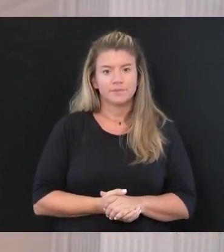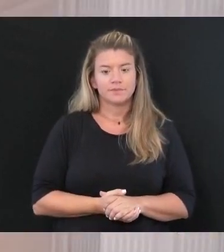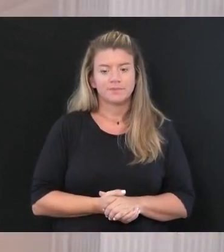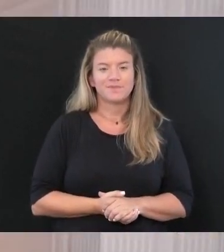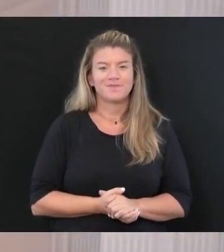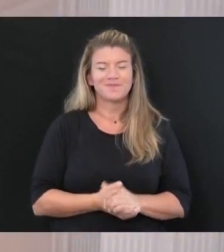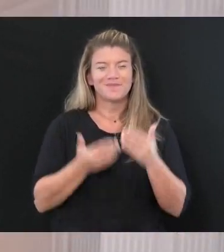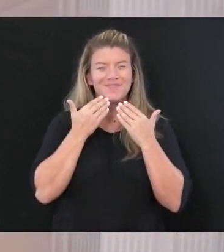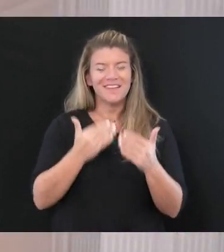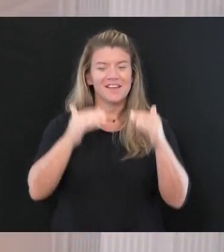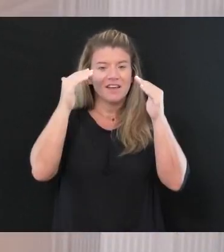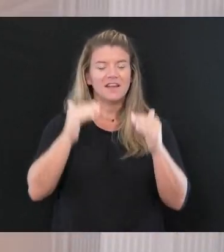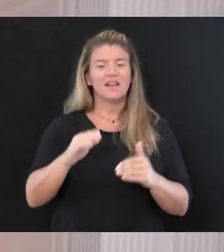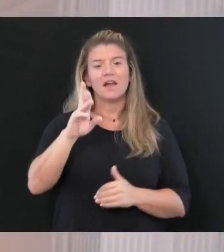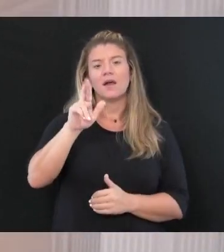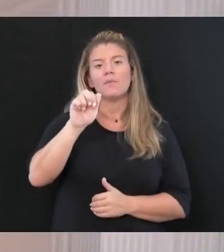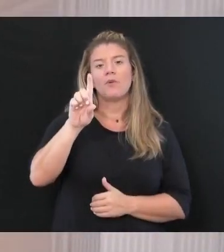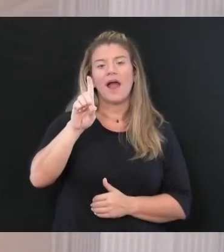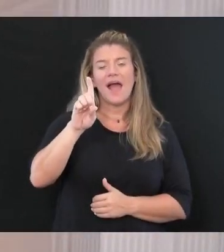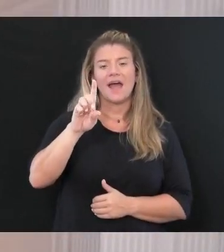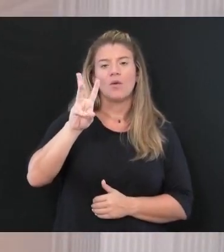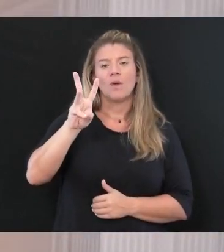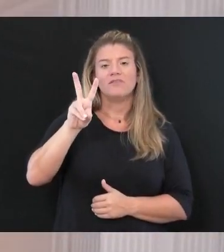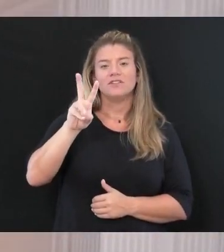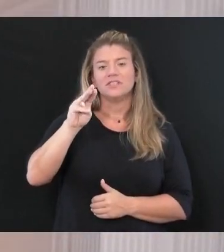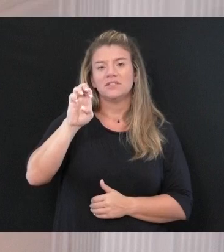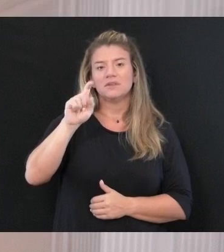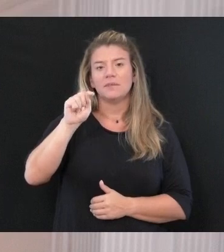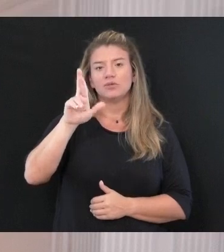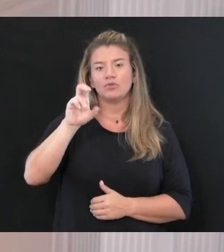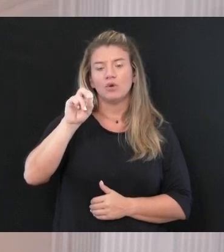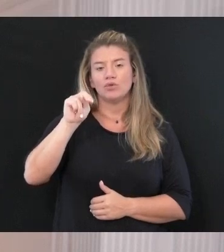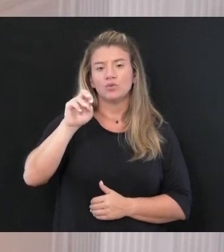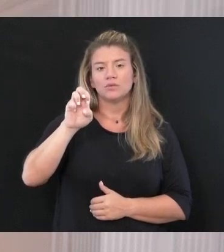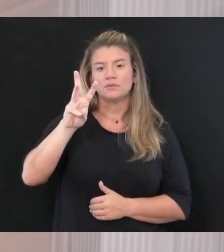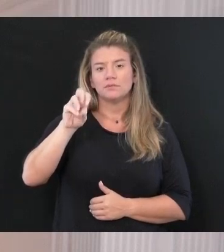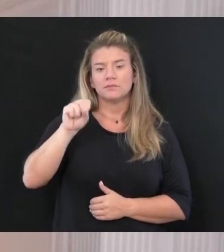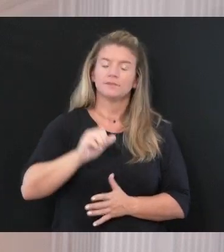All right, thank you, Steve. Next, we'll go to Brad McElhenney with West Virginia Metro News.